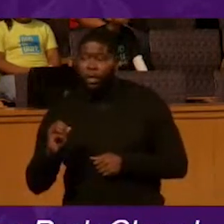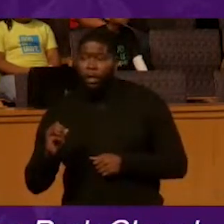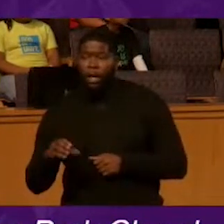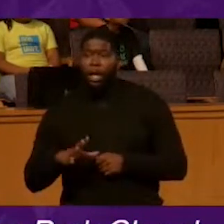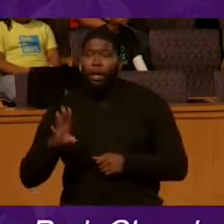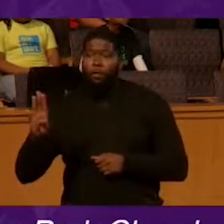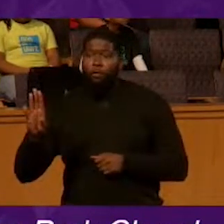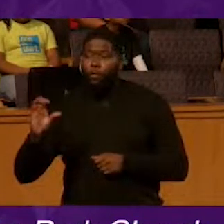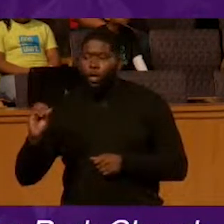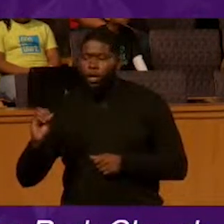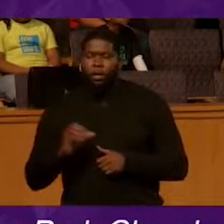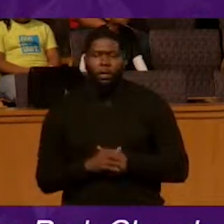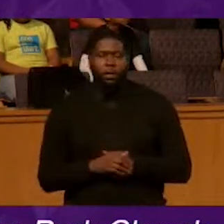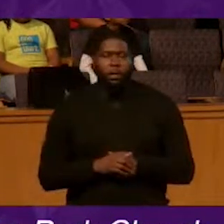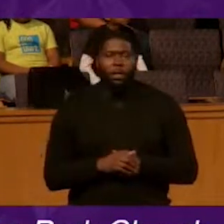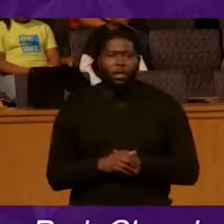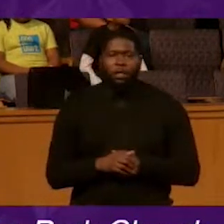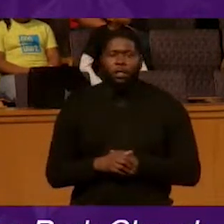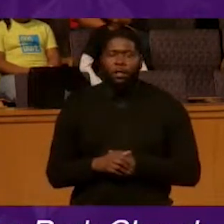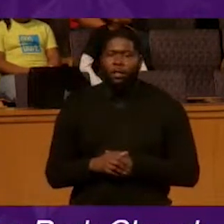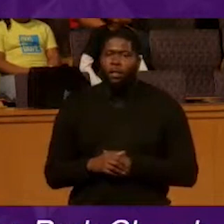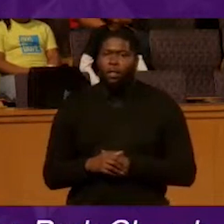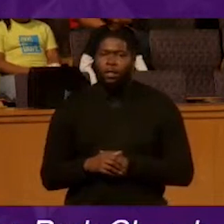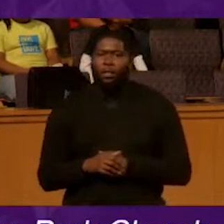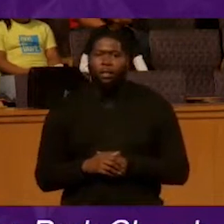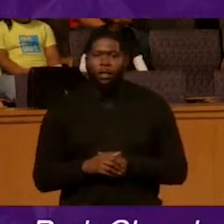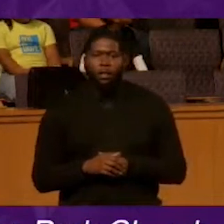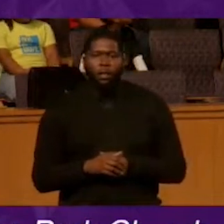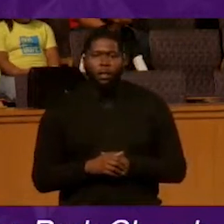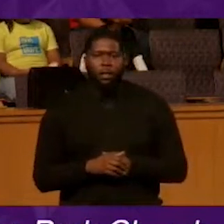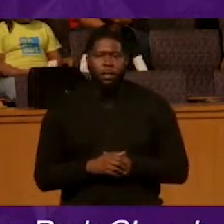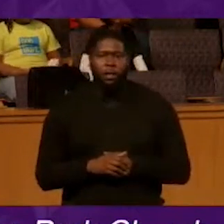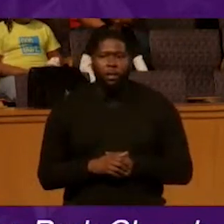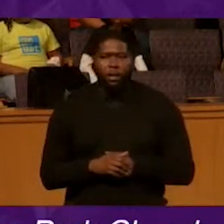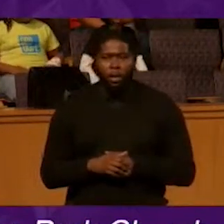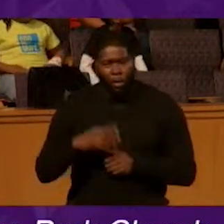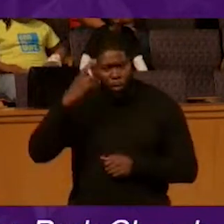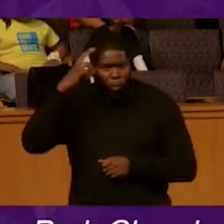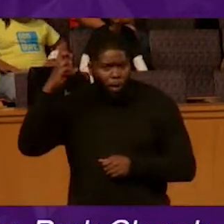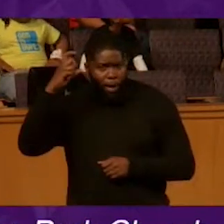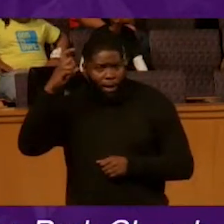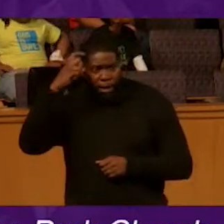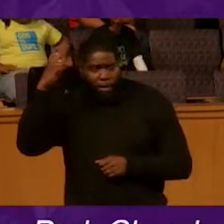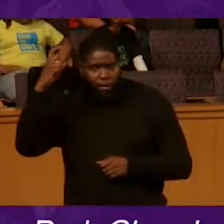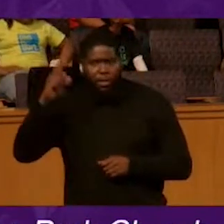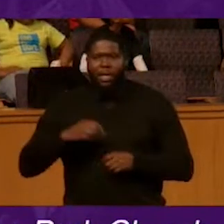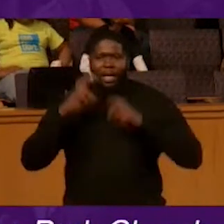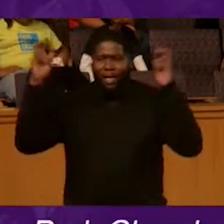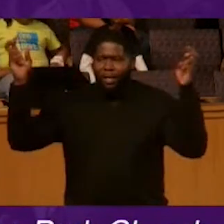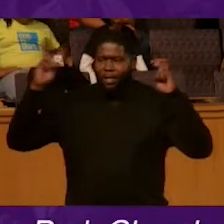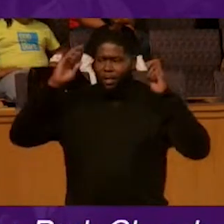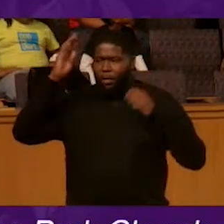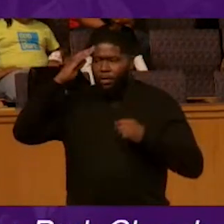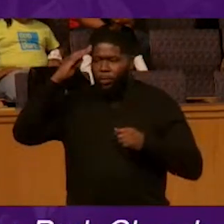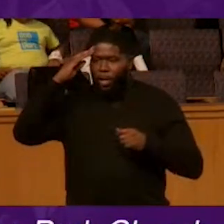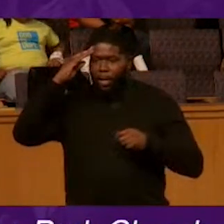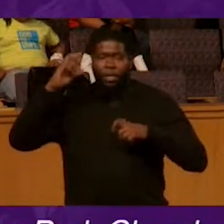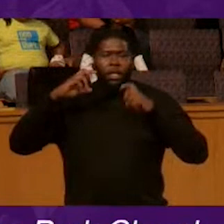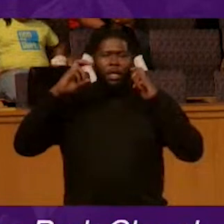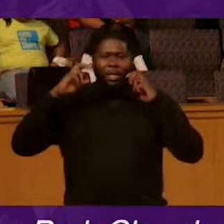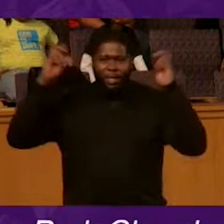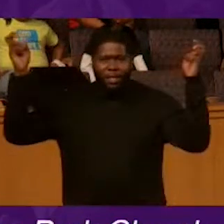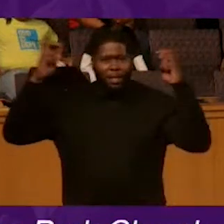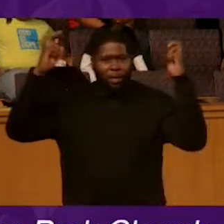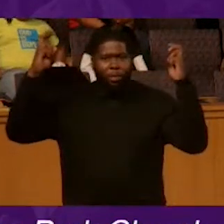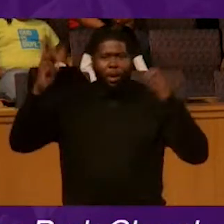40, this is for you, all right? So as we continue to recognize and we continue to celebrate Women's History Month, there's an